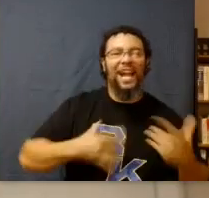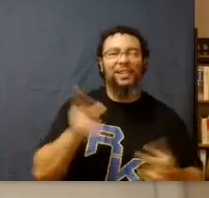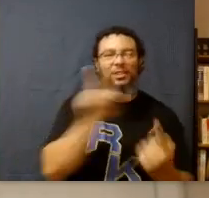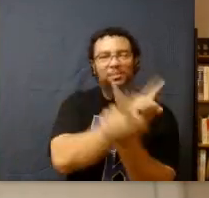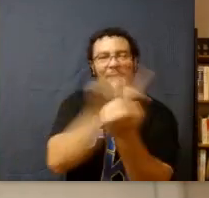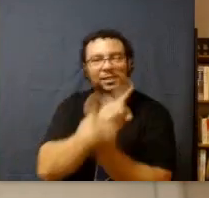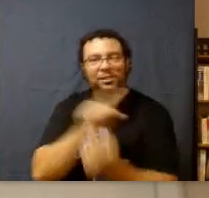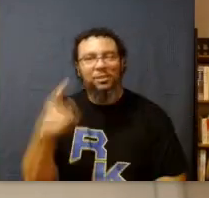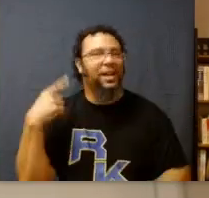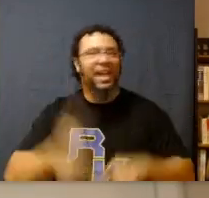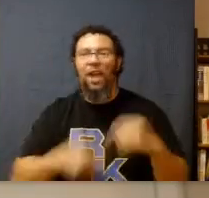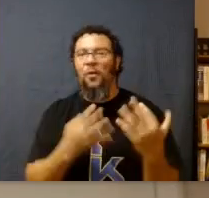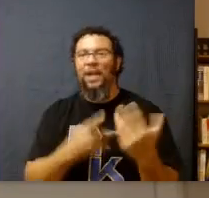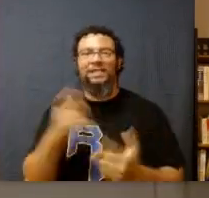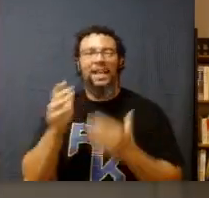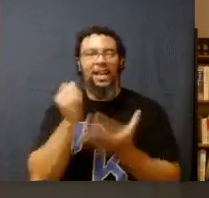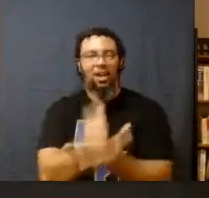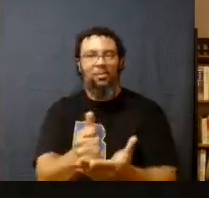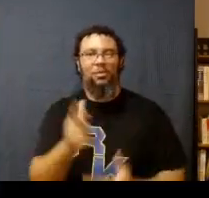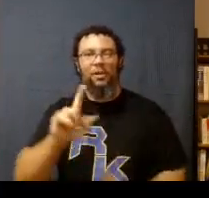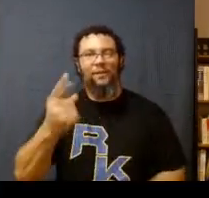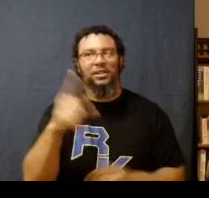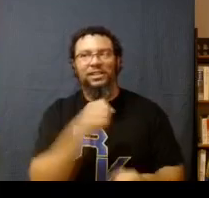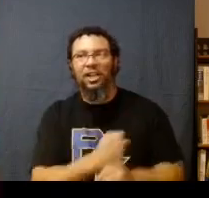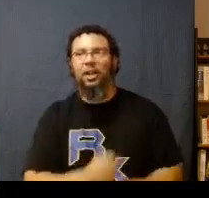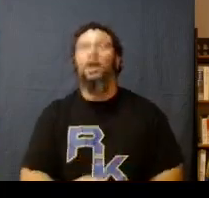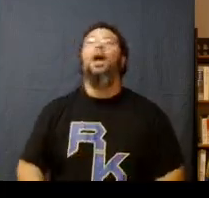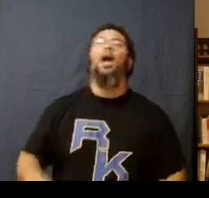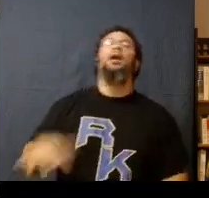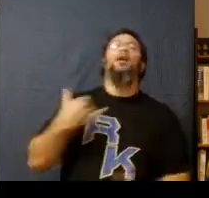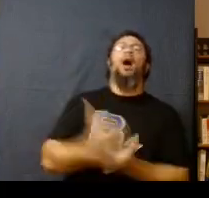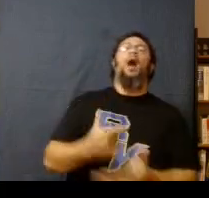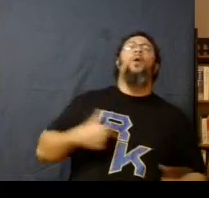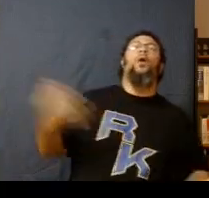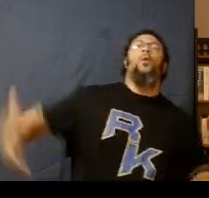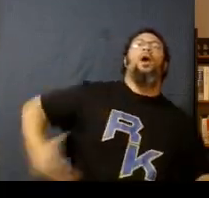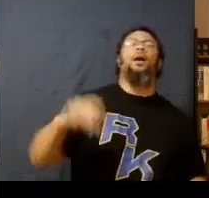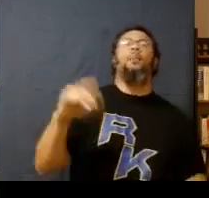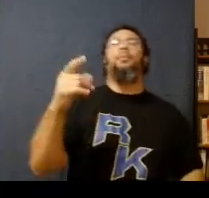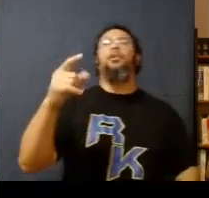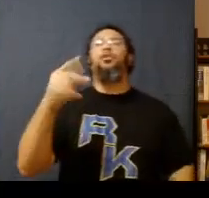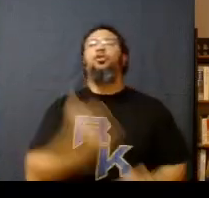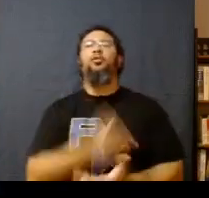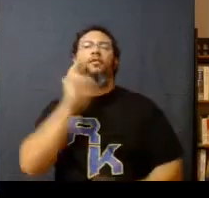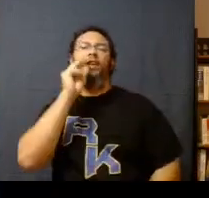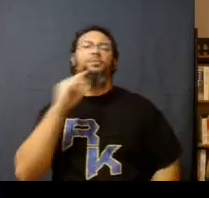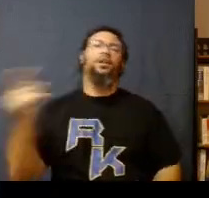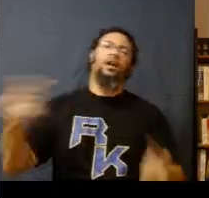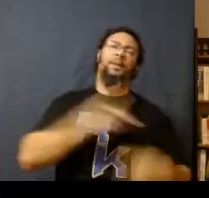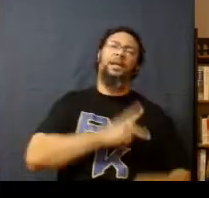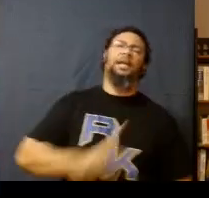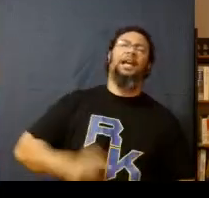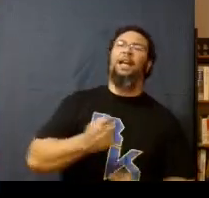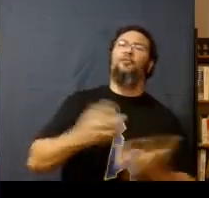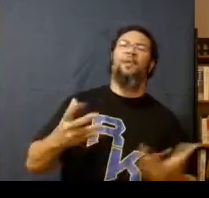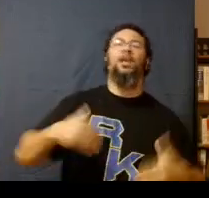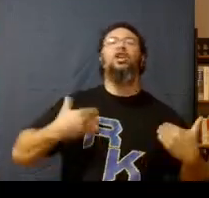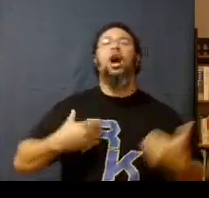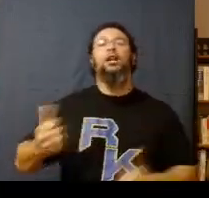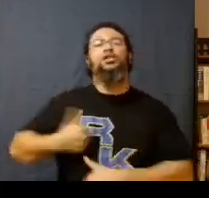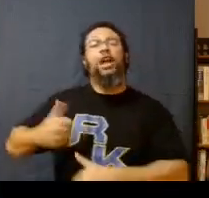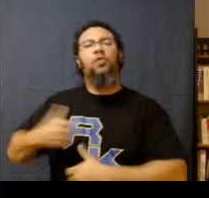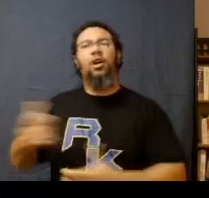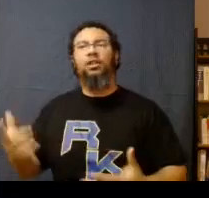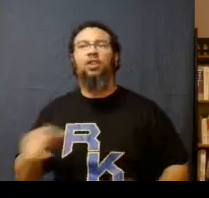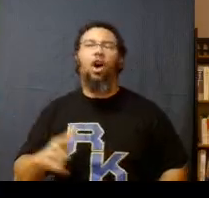you and can't wait to help you through your first year of high school. Hey, y'all, I just wanted to welcome all the new freshmen that's coming to King and everything, all my young generals, all the